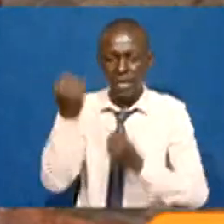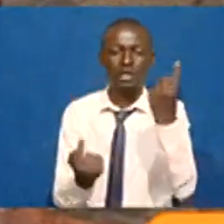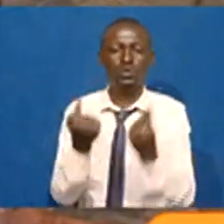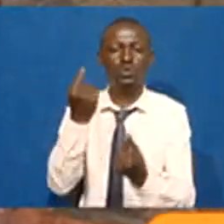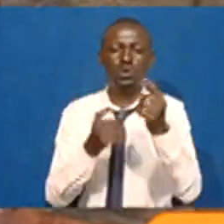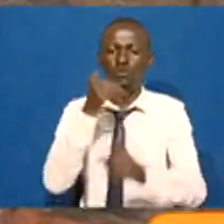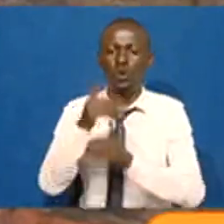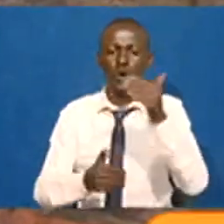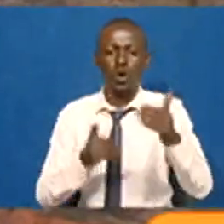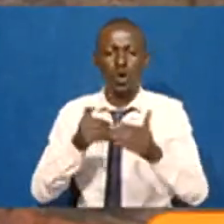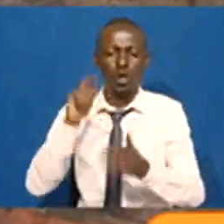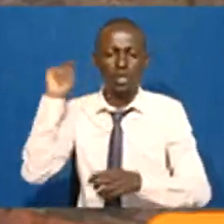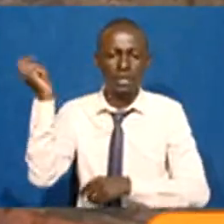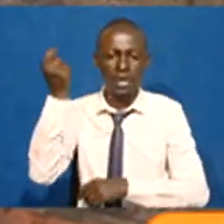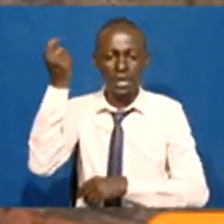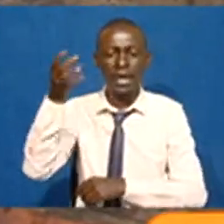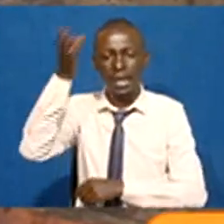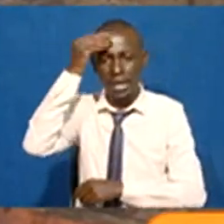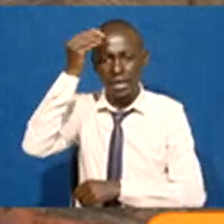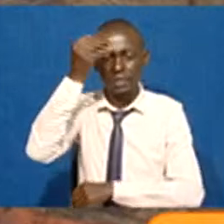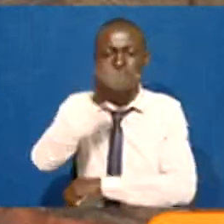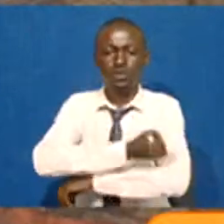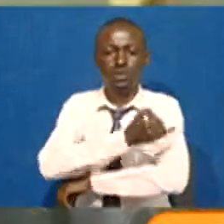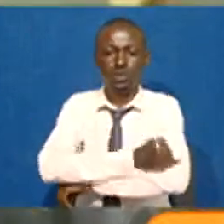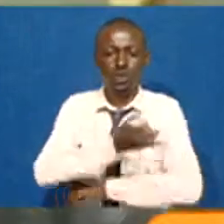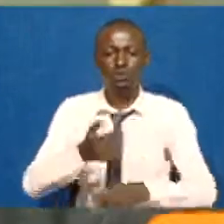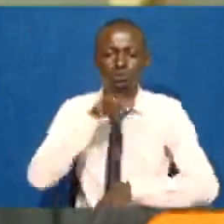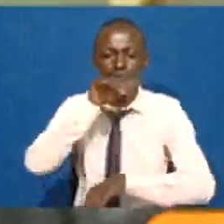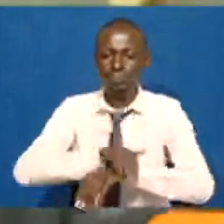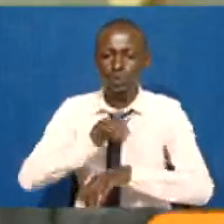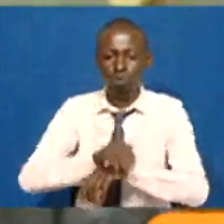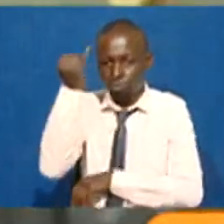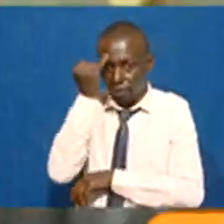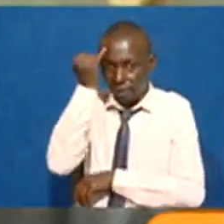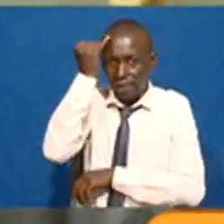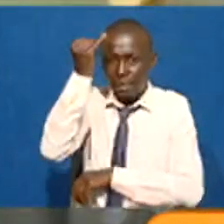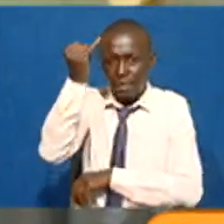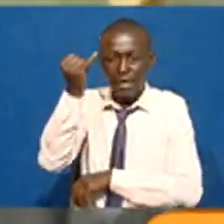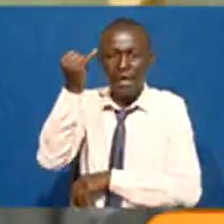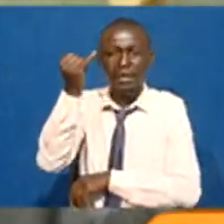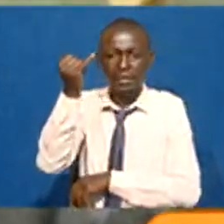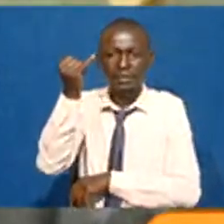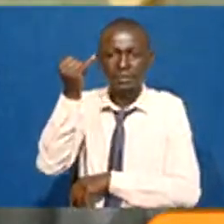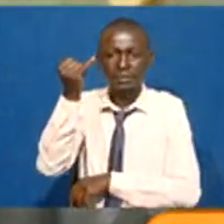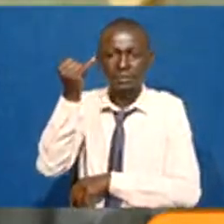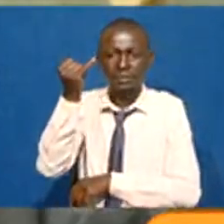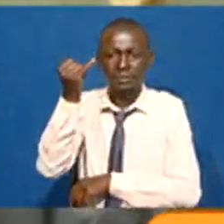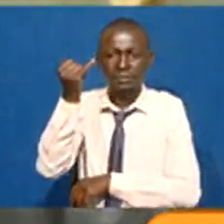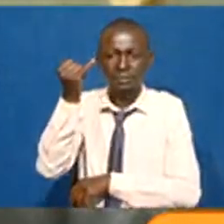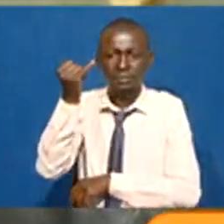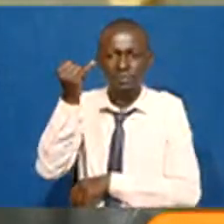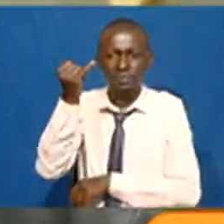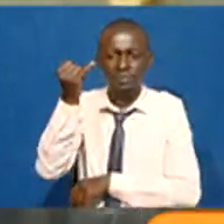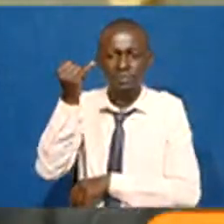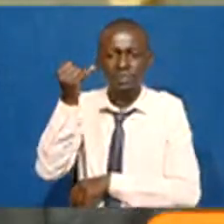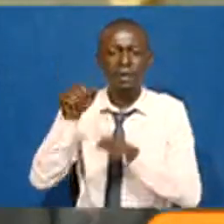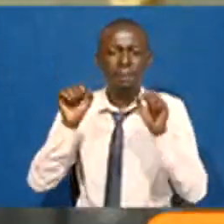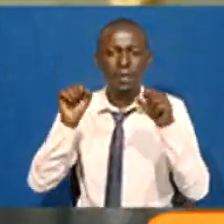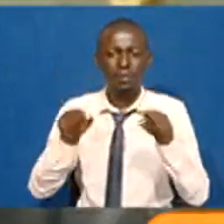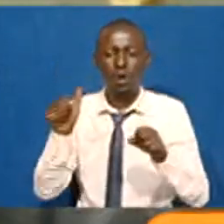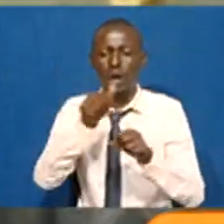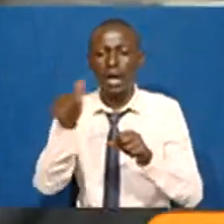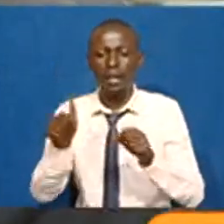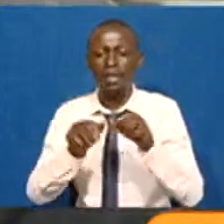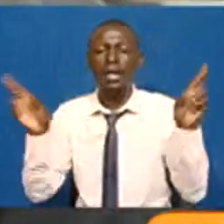learning institutions in Kenya. If you do have the right idea and you push and you work on it, there is people who are willing to work with you to bring it